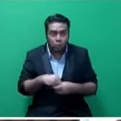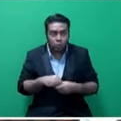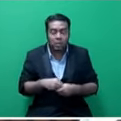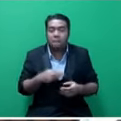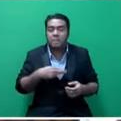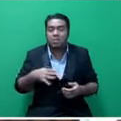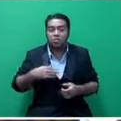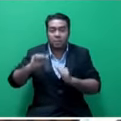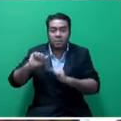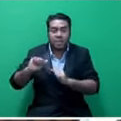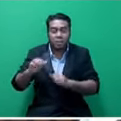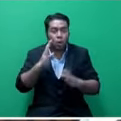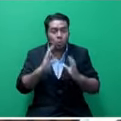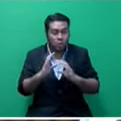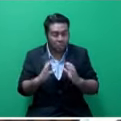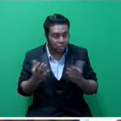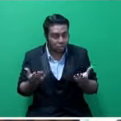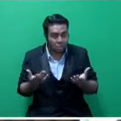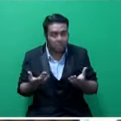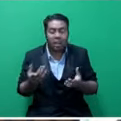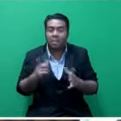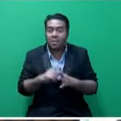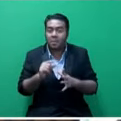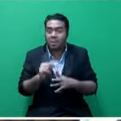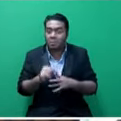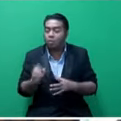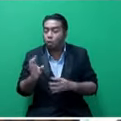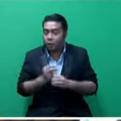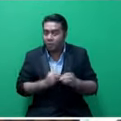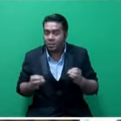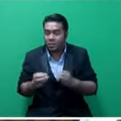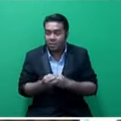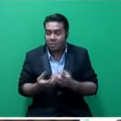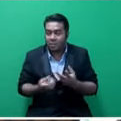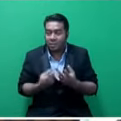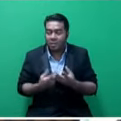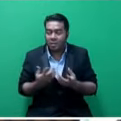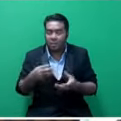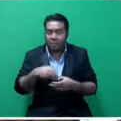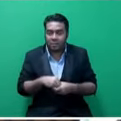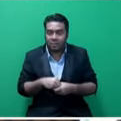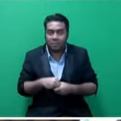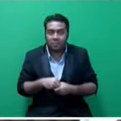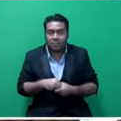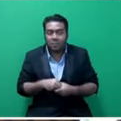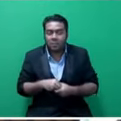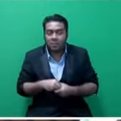Ministry of Defence, Communication, DPP's office, various organizations like Vodafone,